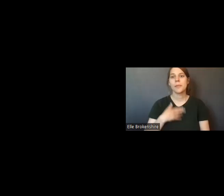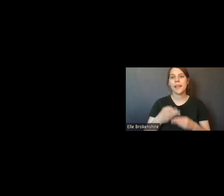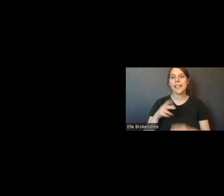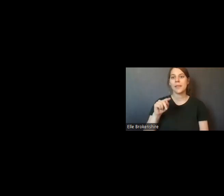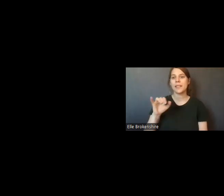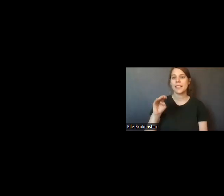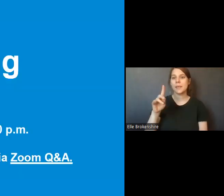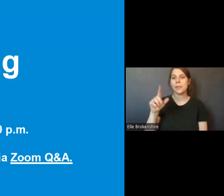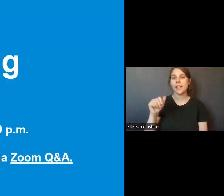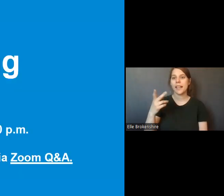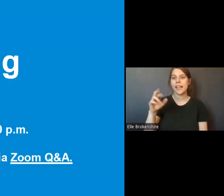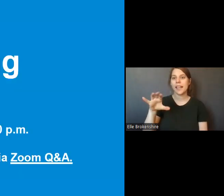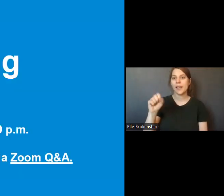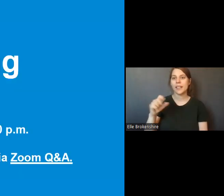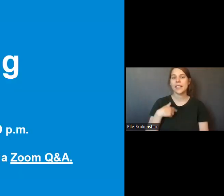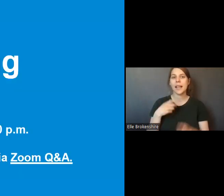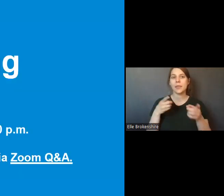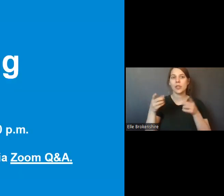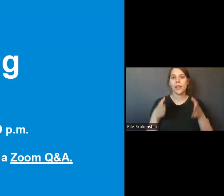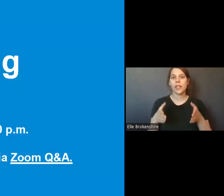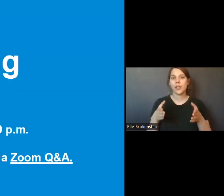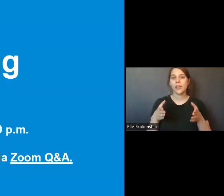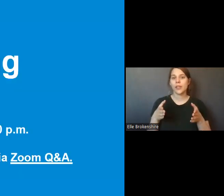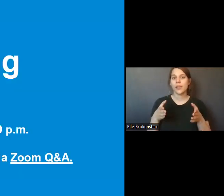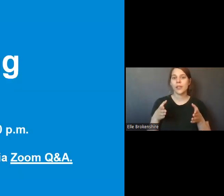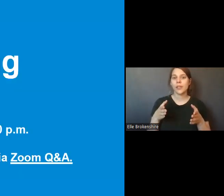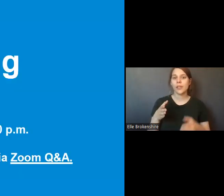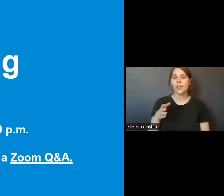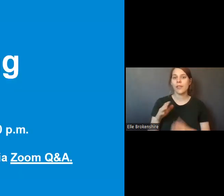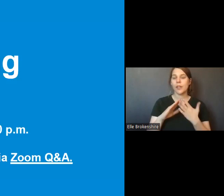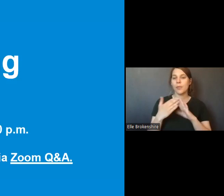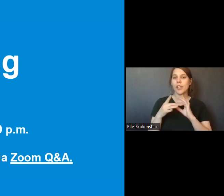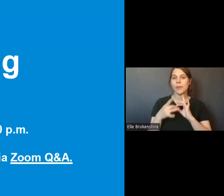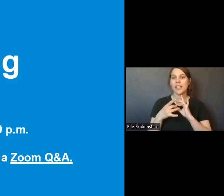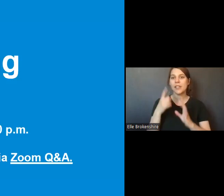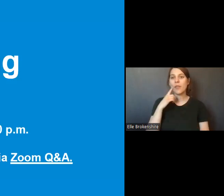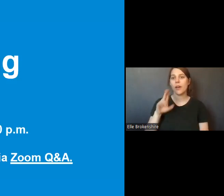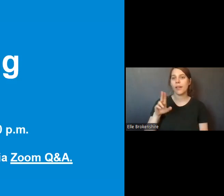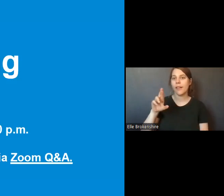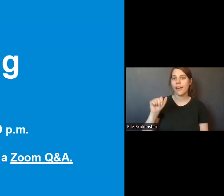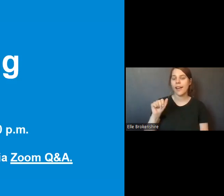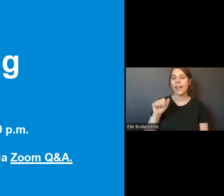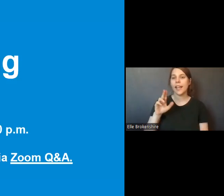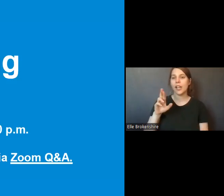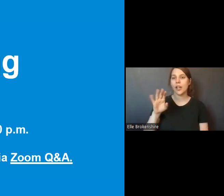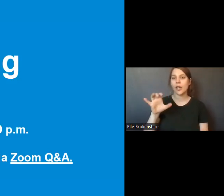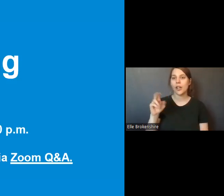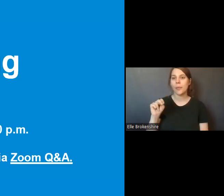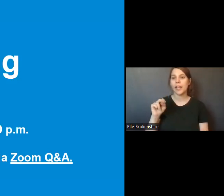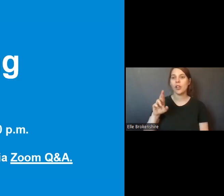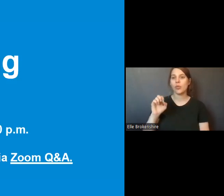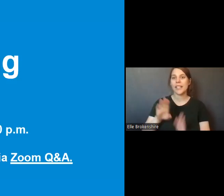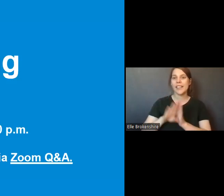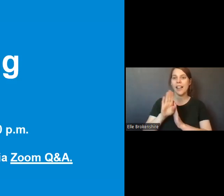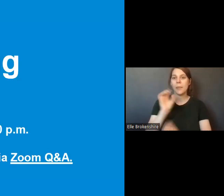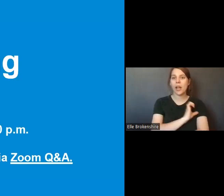am the Director of Communication and Community Relations for the Urban Redevelopment Authority of Pittsburgh. I'm so